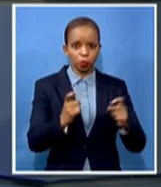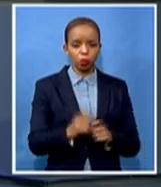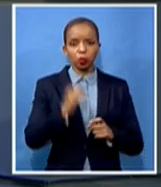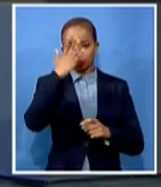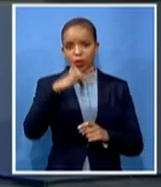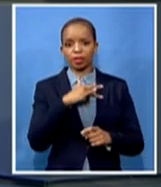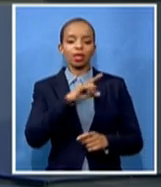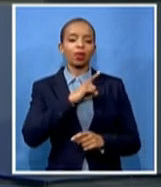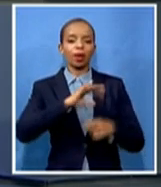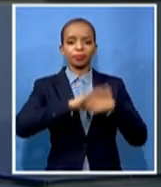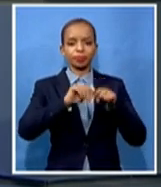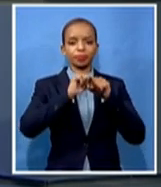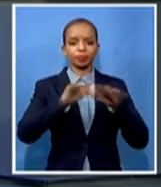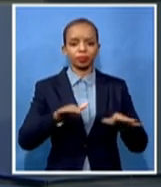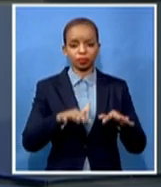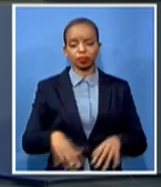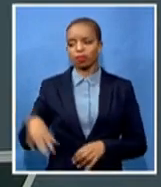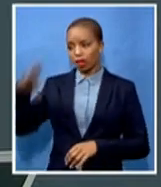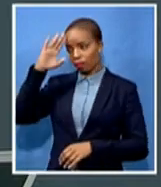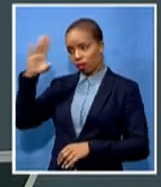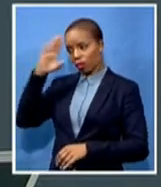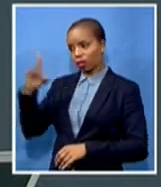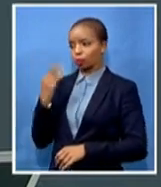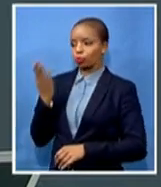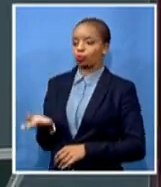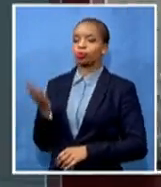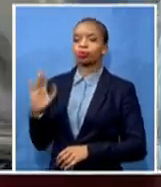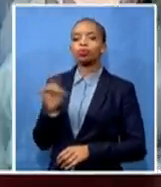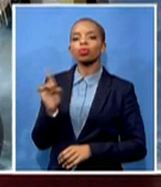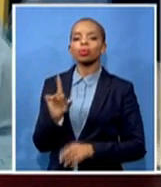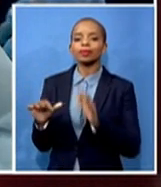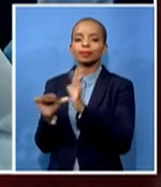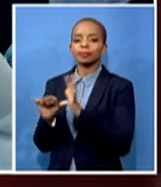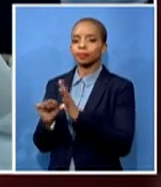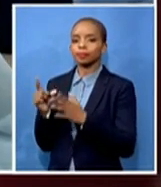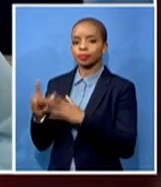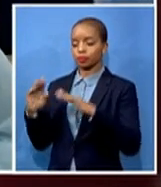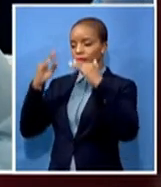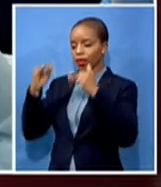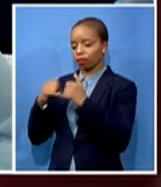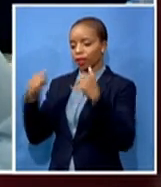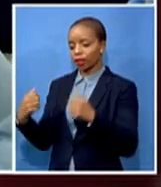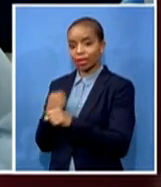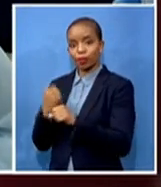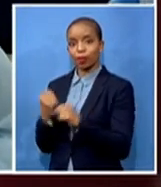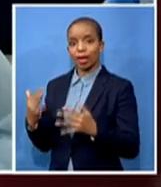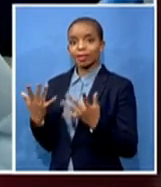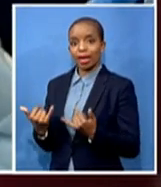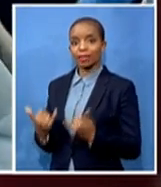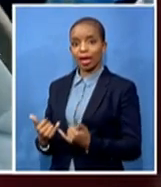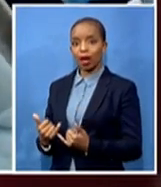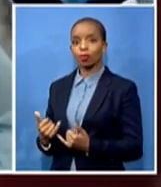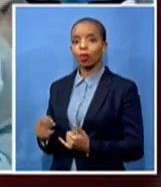to have with regards to frontline workers dealing with COVID-19. What are you witnessing there?